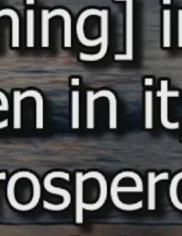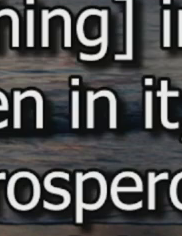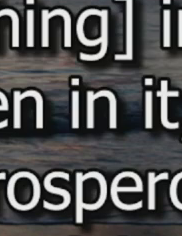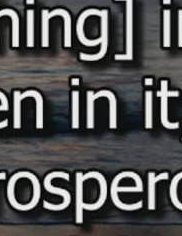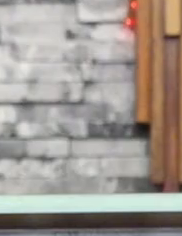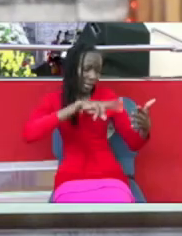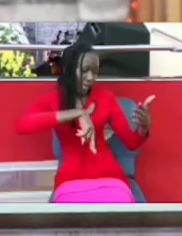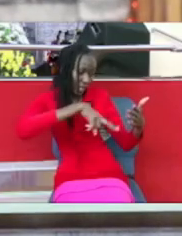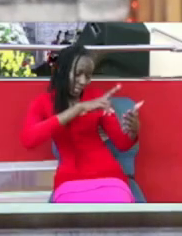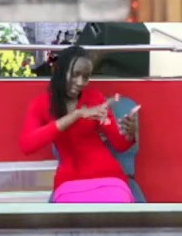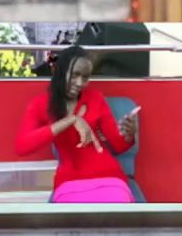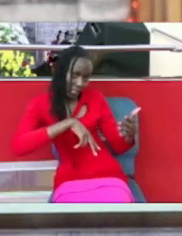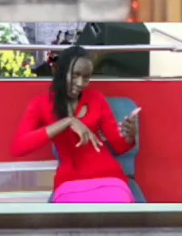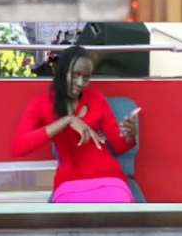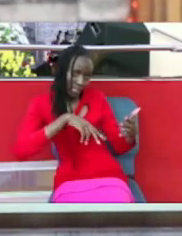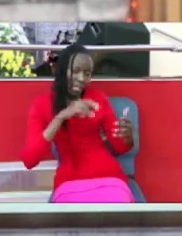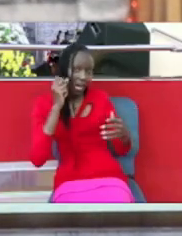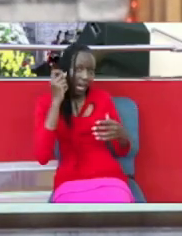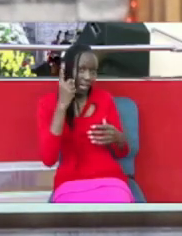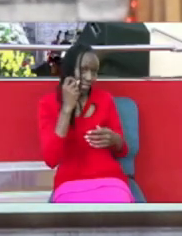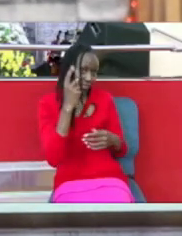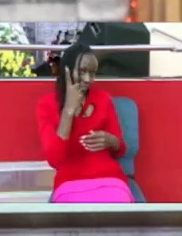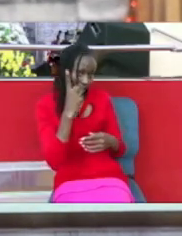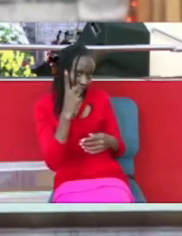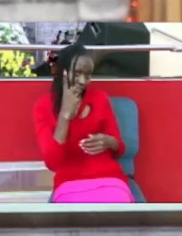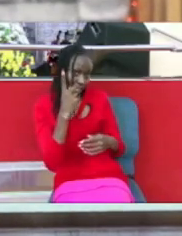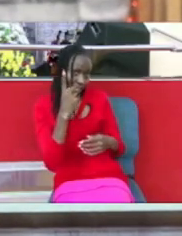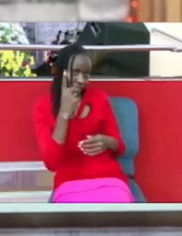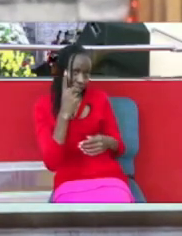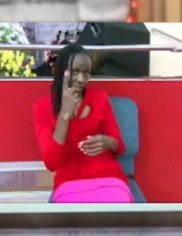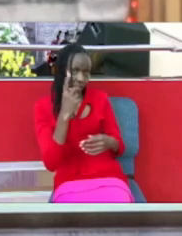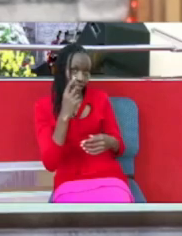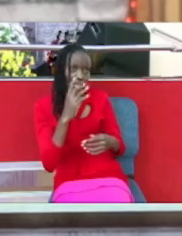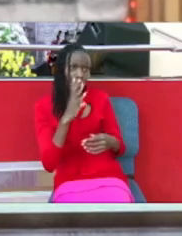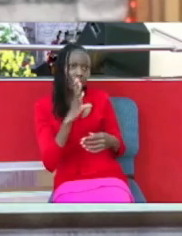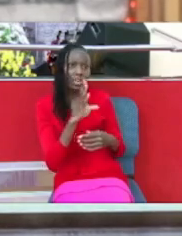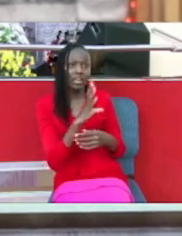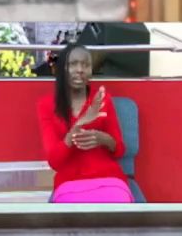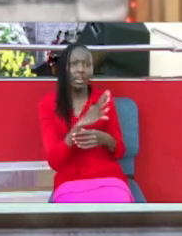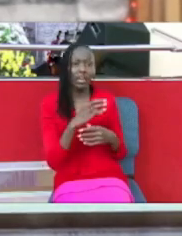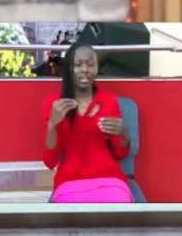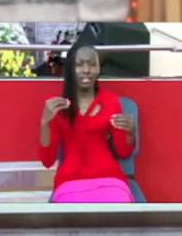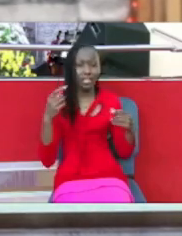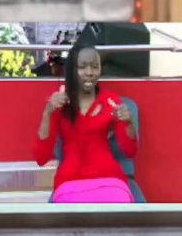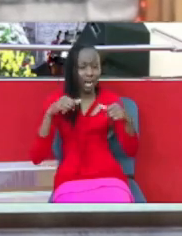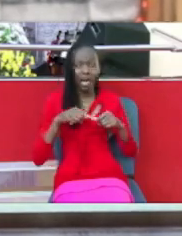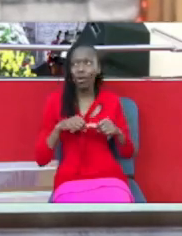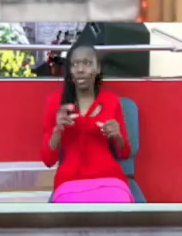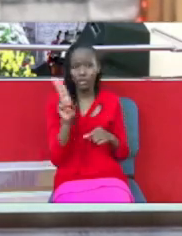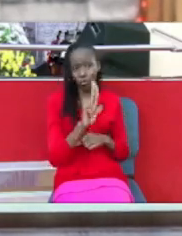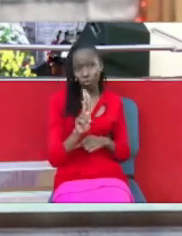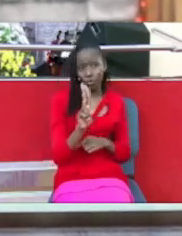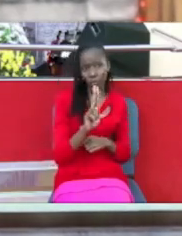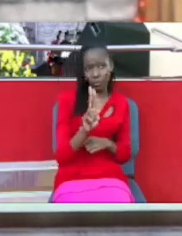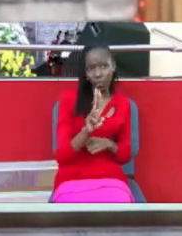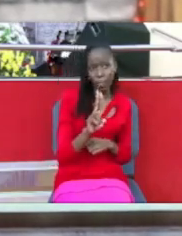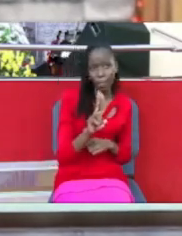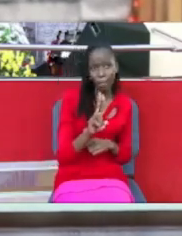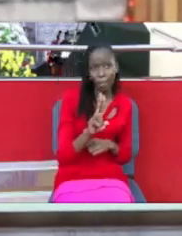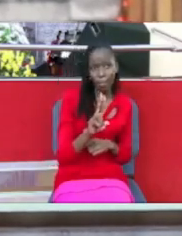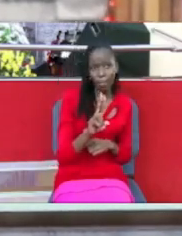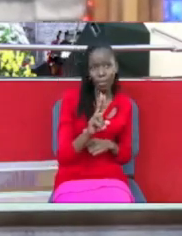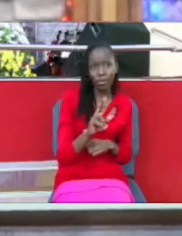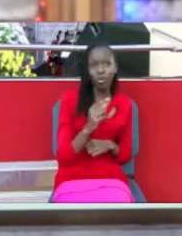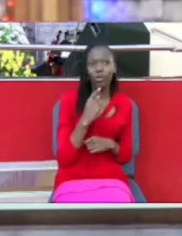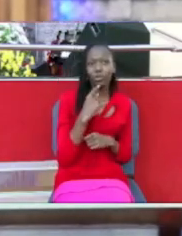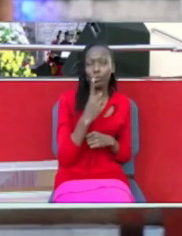it. Utasoma. Understand it. Utafahamu. And then apply it. Na uende kutendeza kazi. So